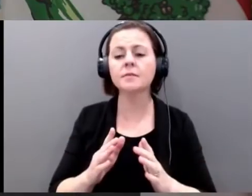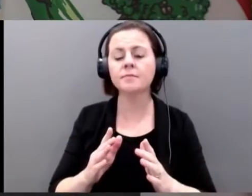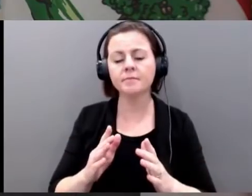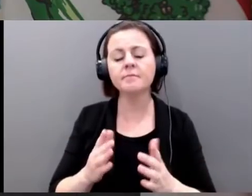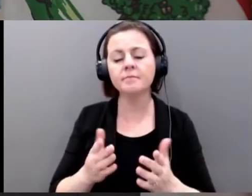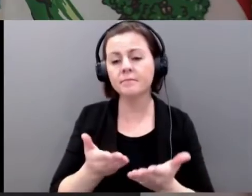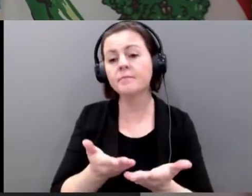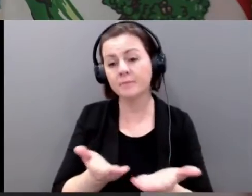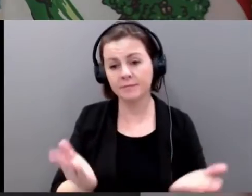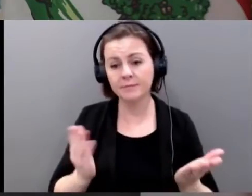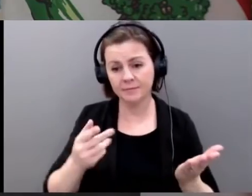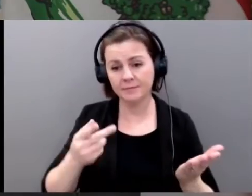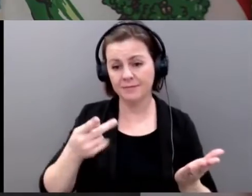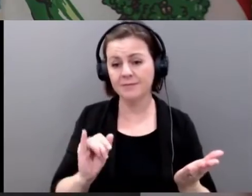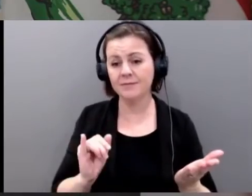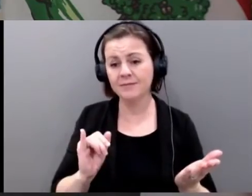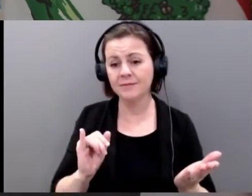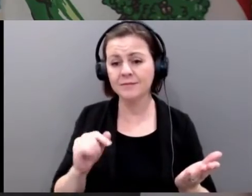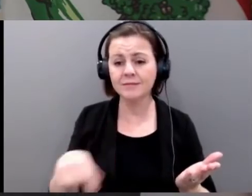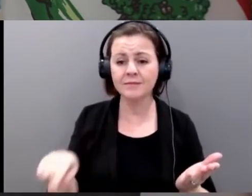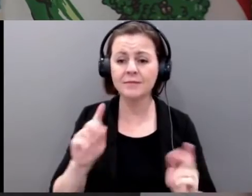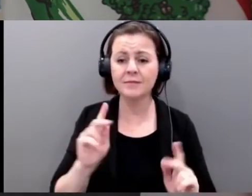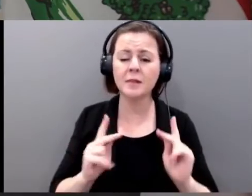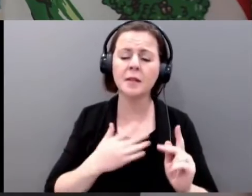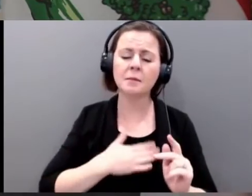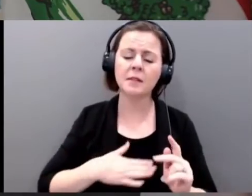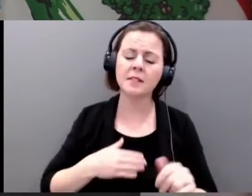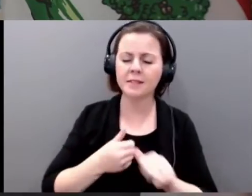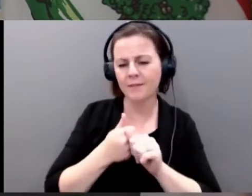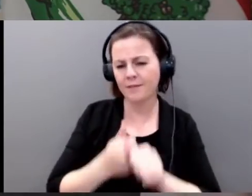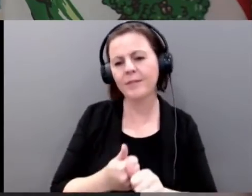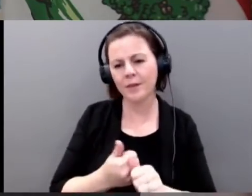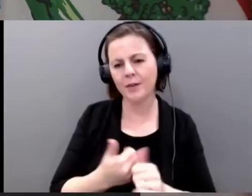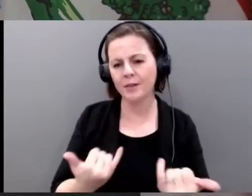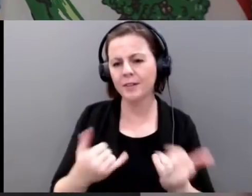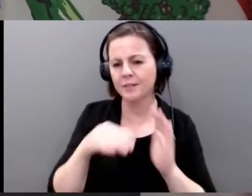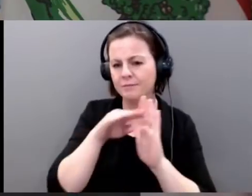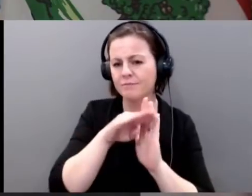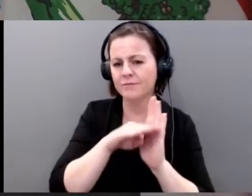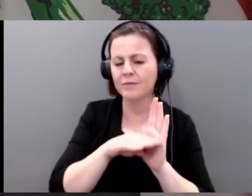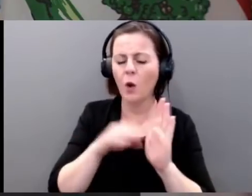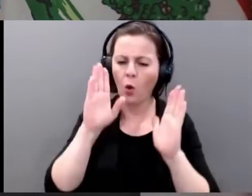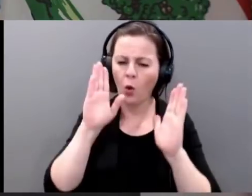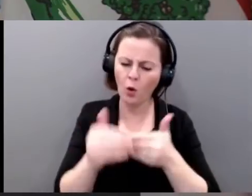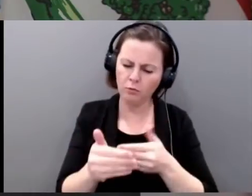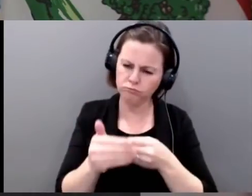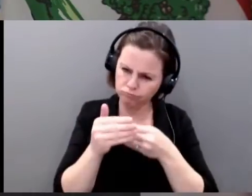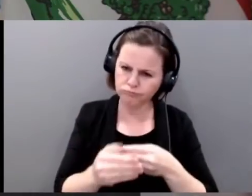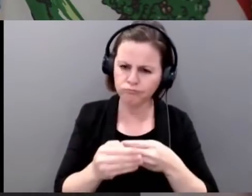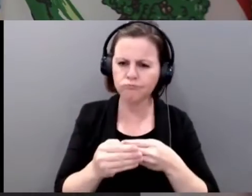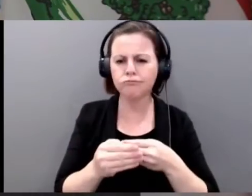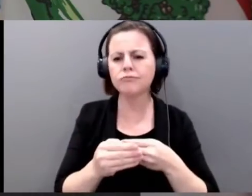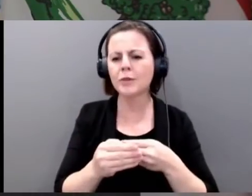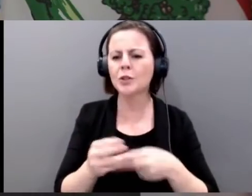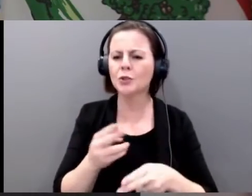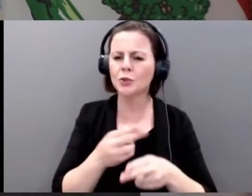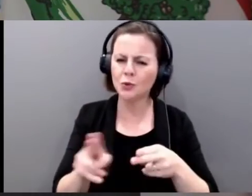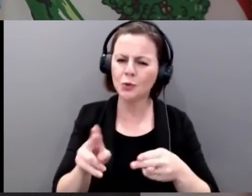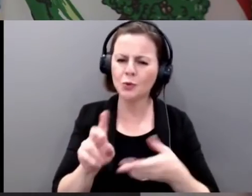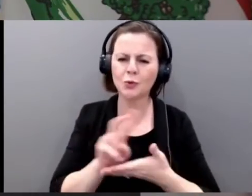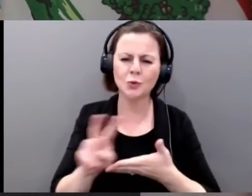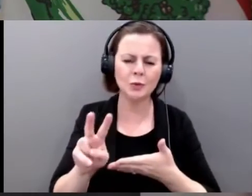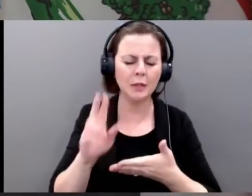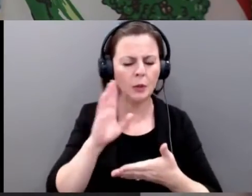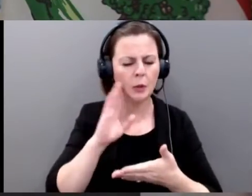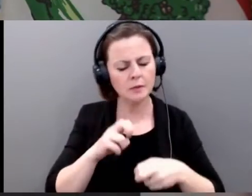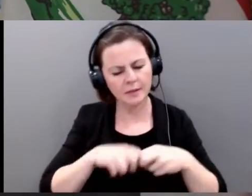to follow the directions that we're giving. This, we hope, is short term. So it's tough, we know that, but